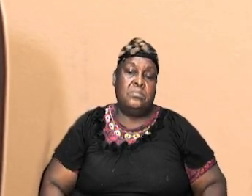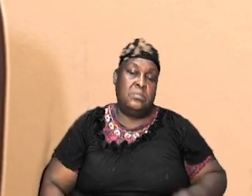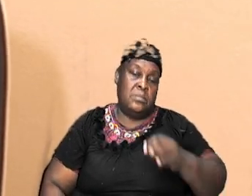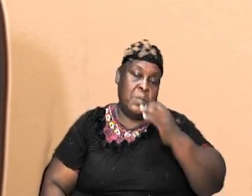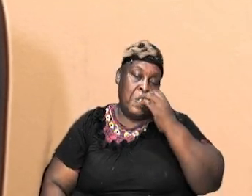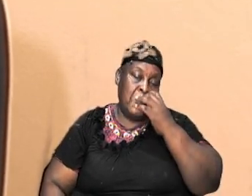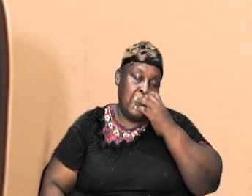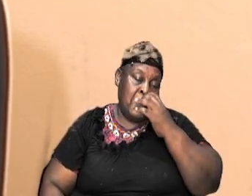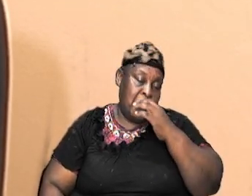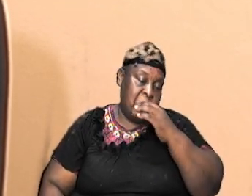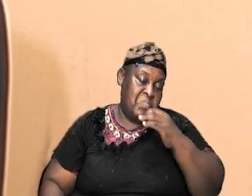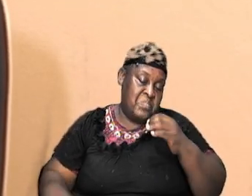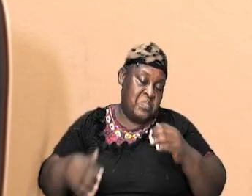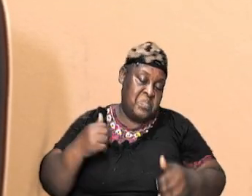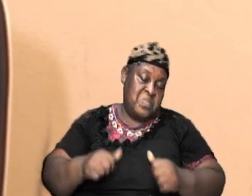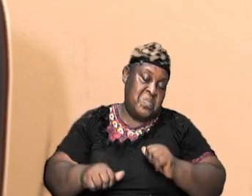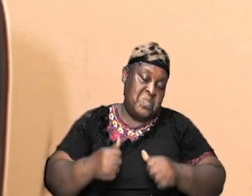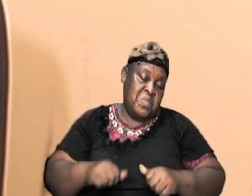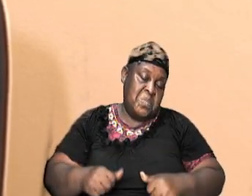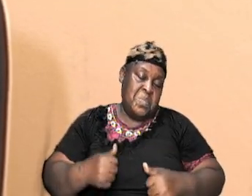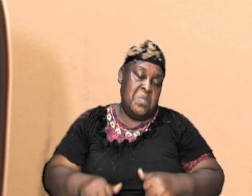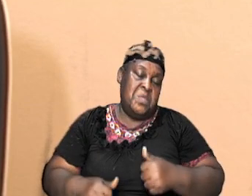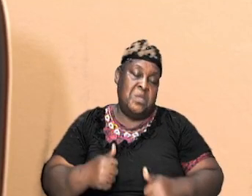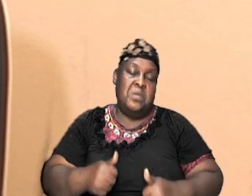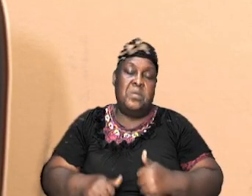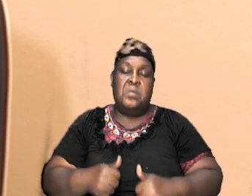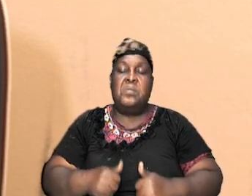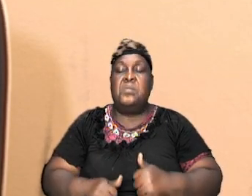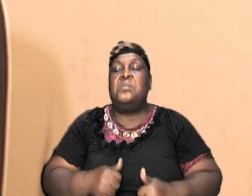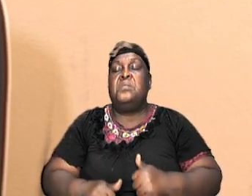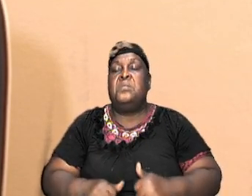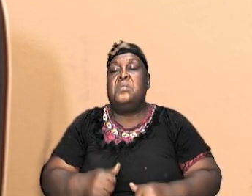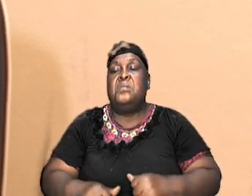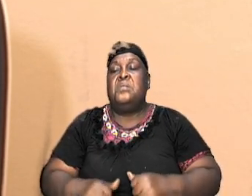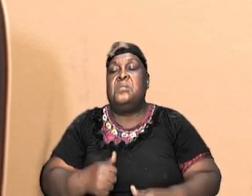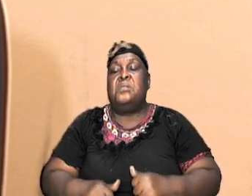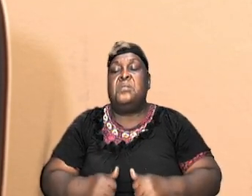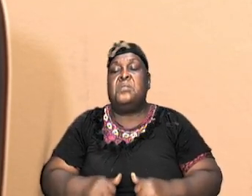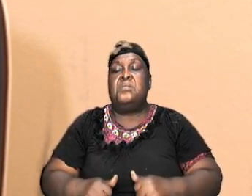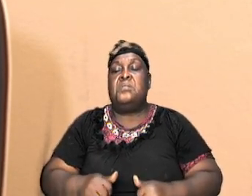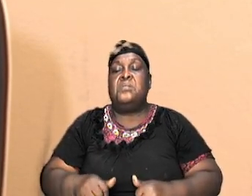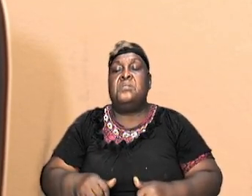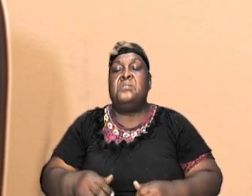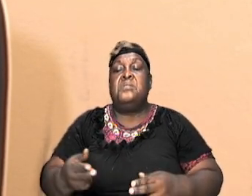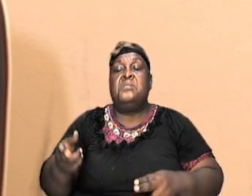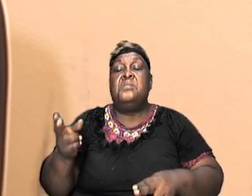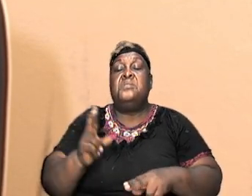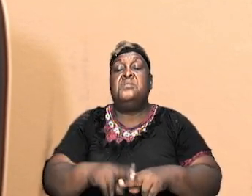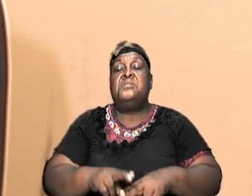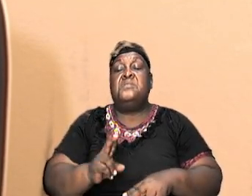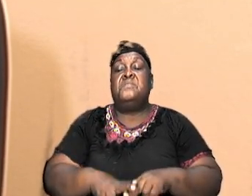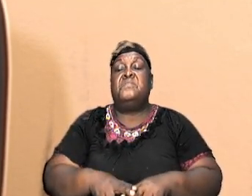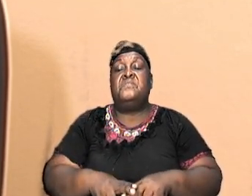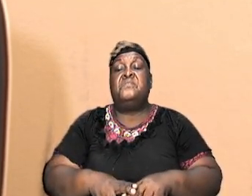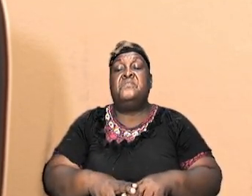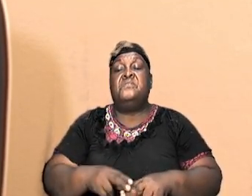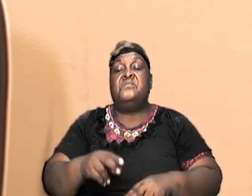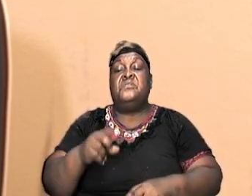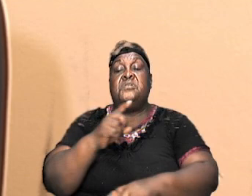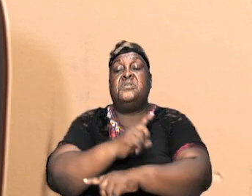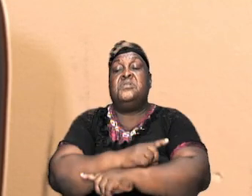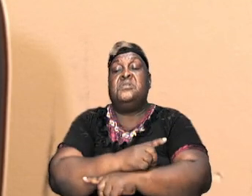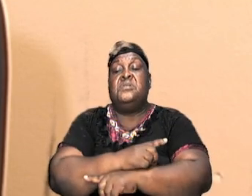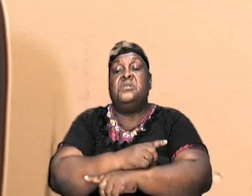games and just a fun day. So we are encouraging you to come out and to spend the